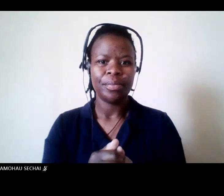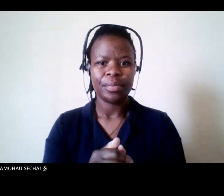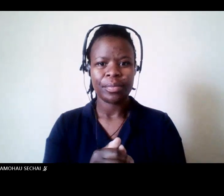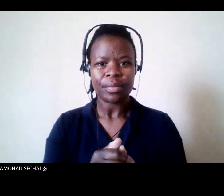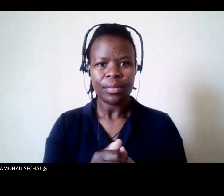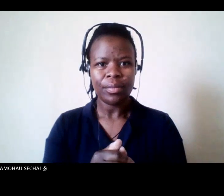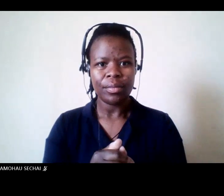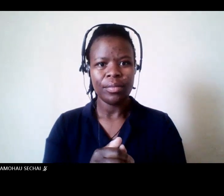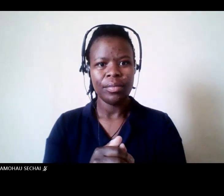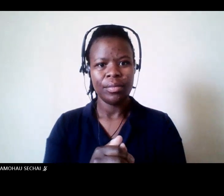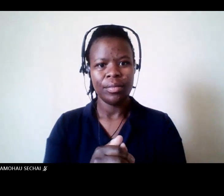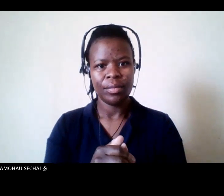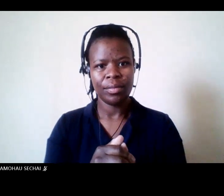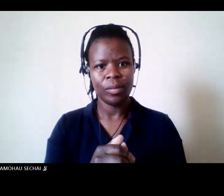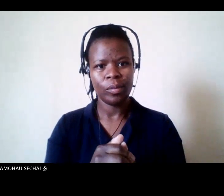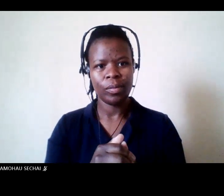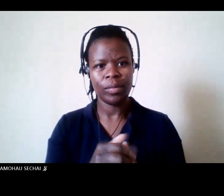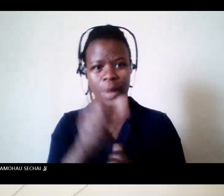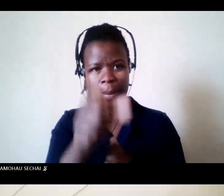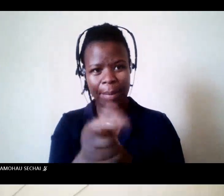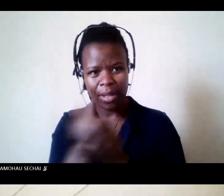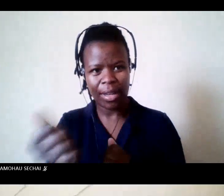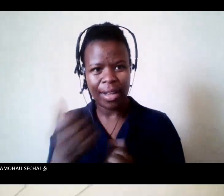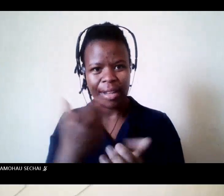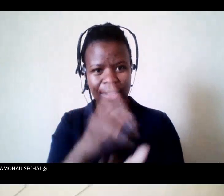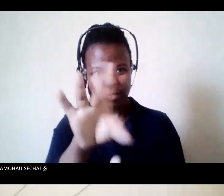Thank you. So choose the next person.